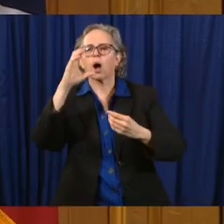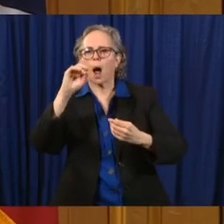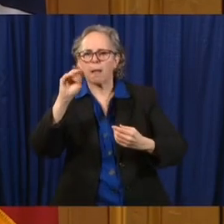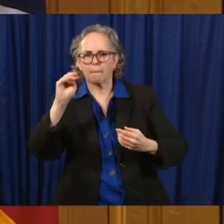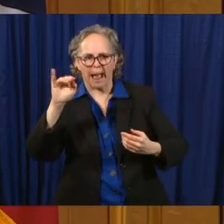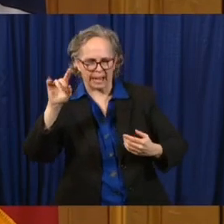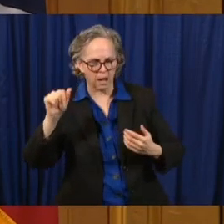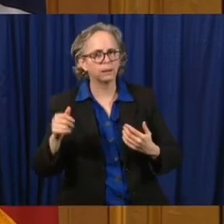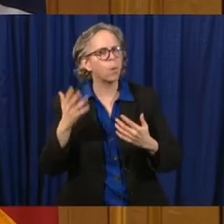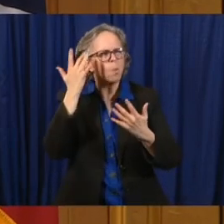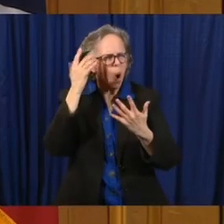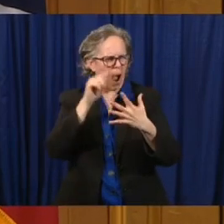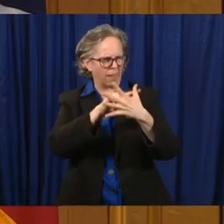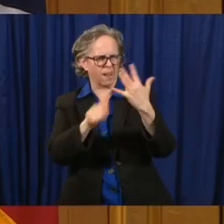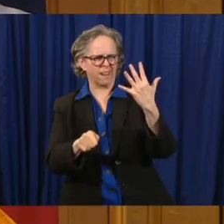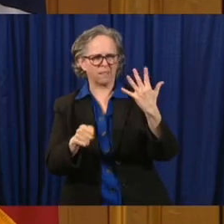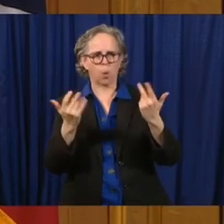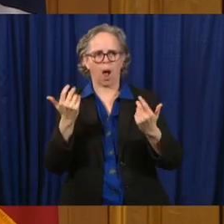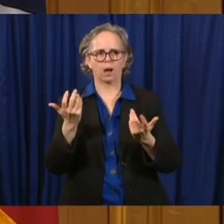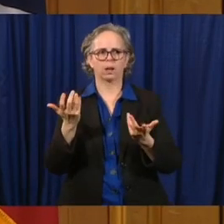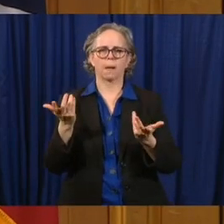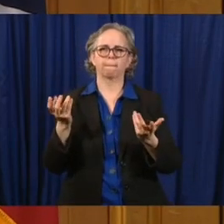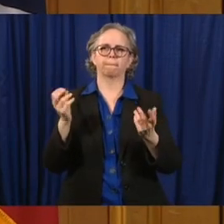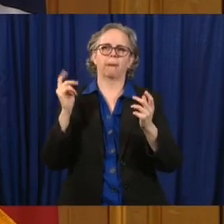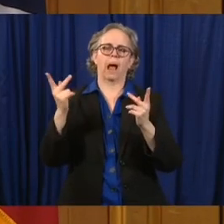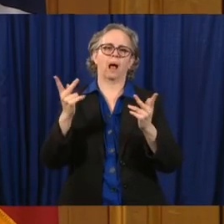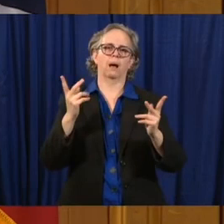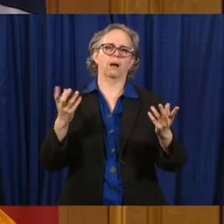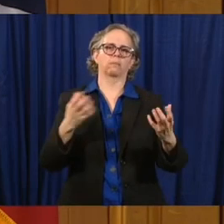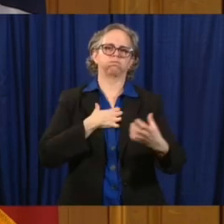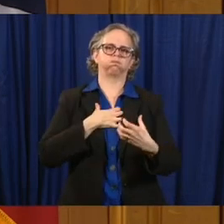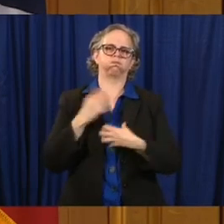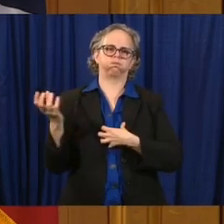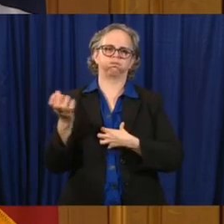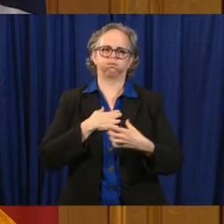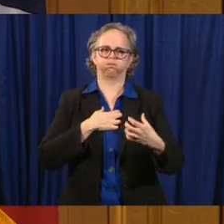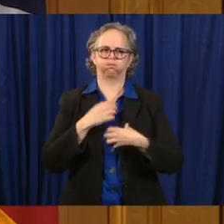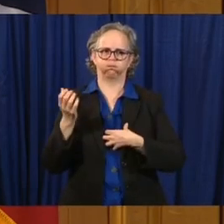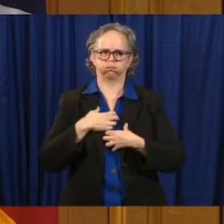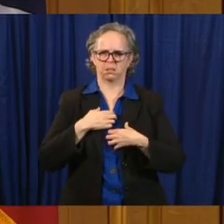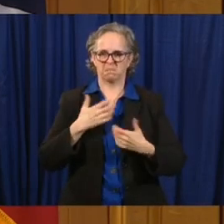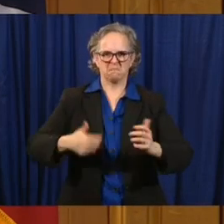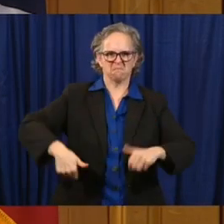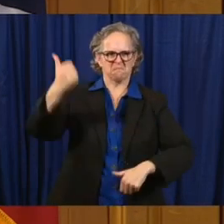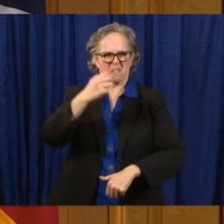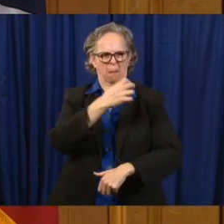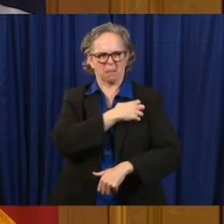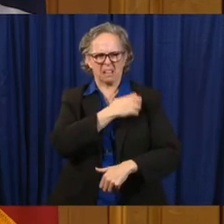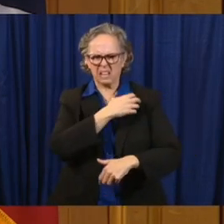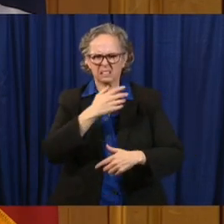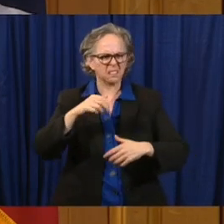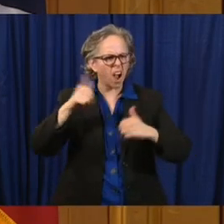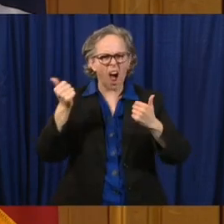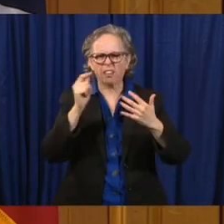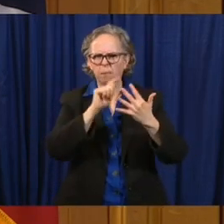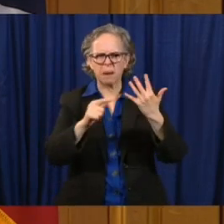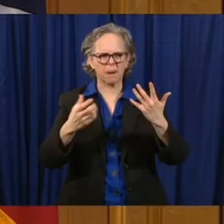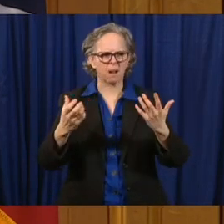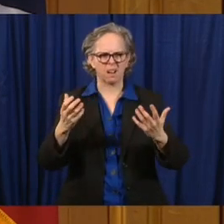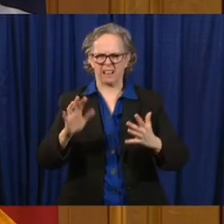I've received repeated complaints from chiefs of police, from others from that part of the